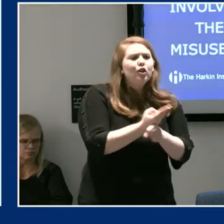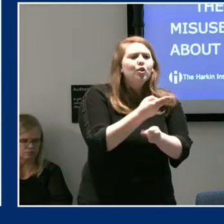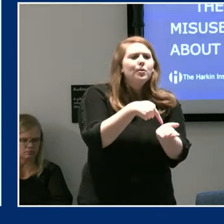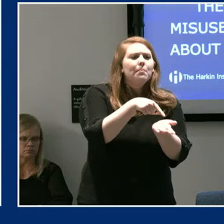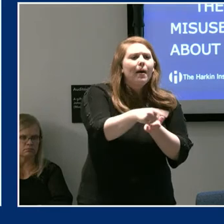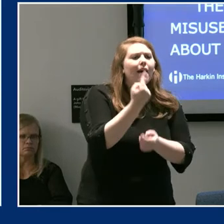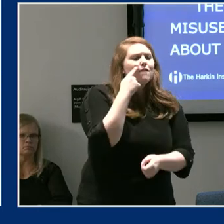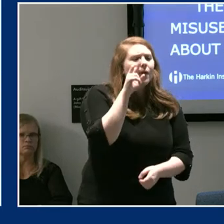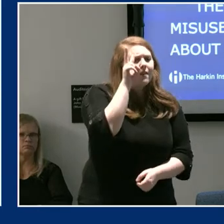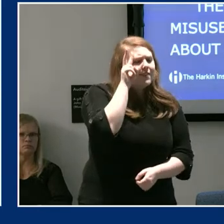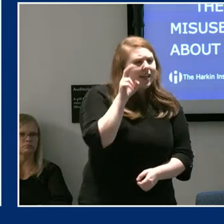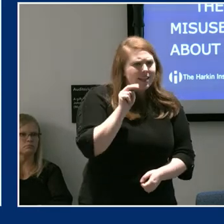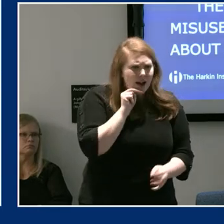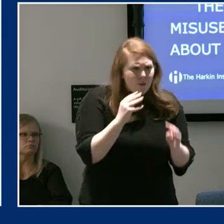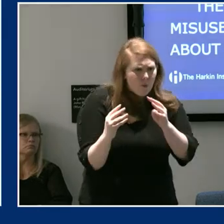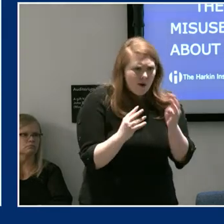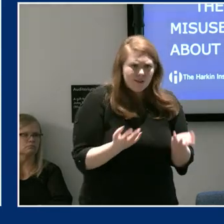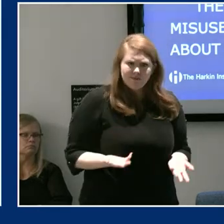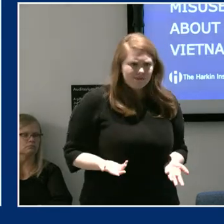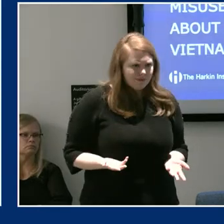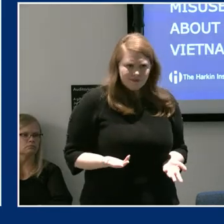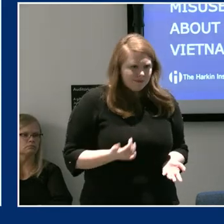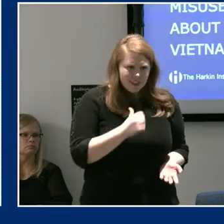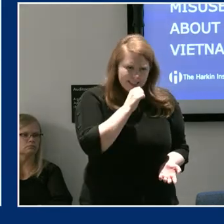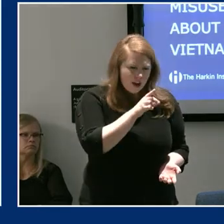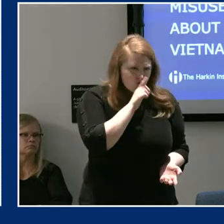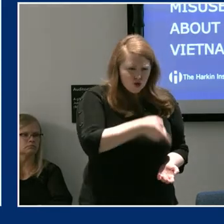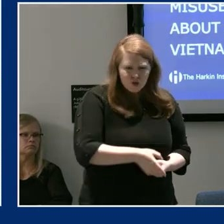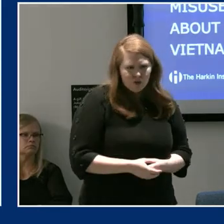War. None of that is true.